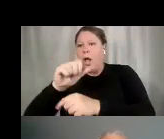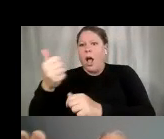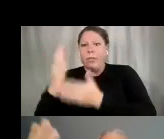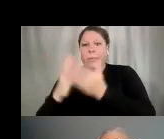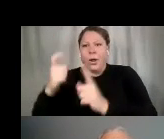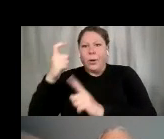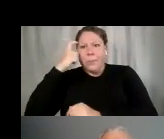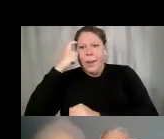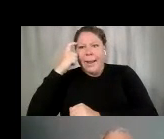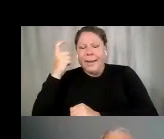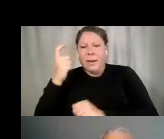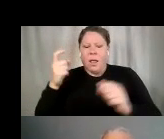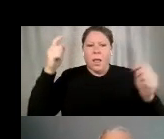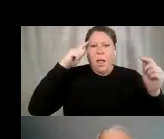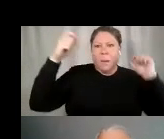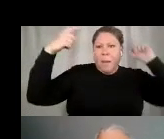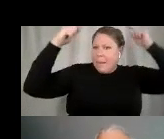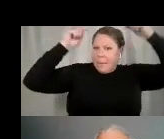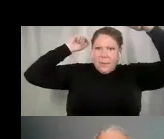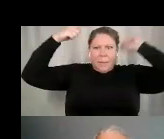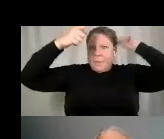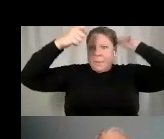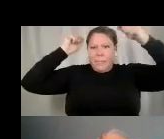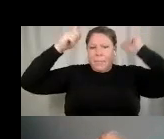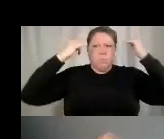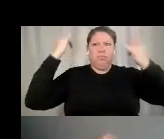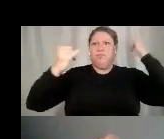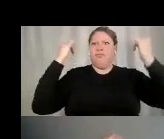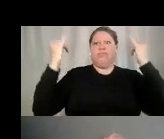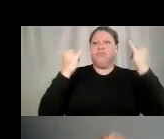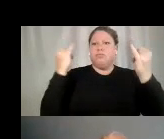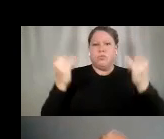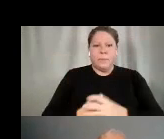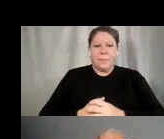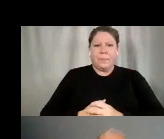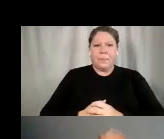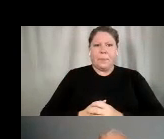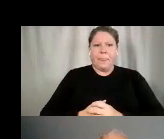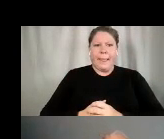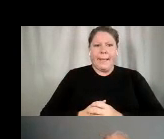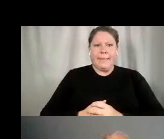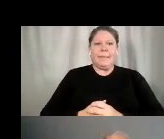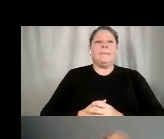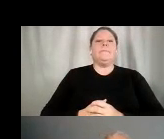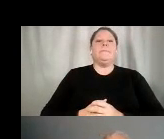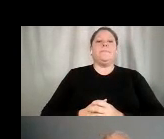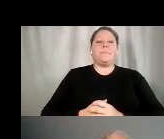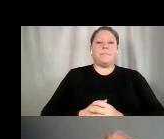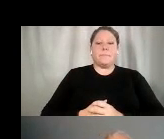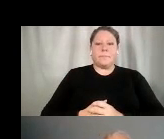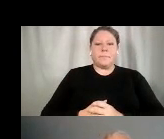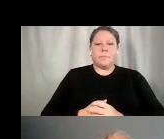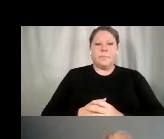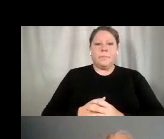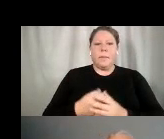to think of different ideas, to think of the ideas creatively. And then getting back to our example of what do we do